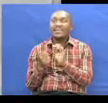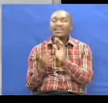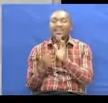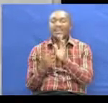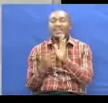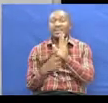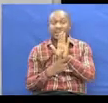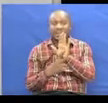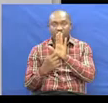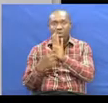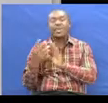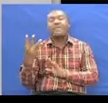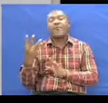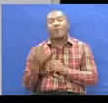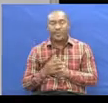6.4. Sorry,